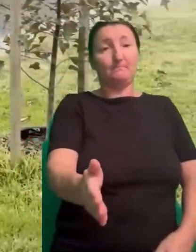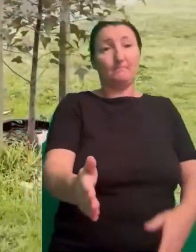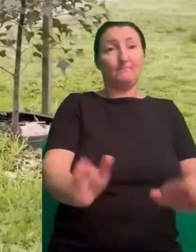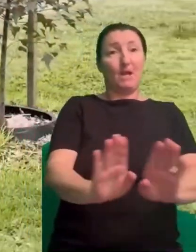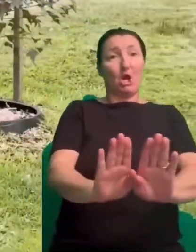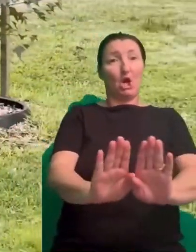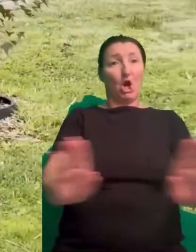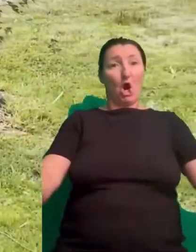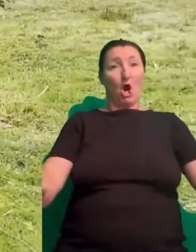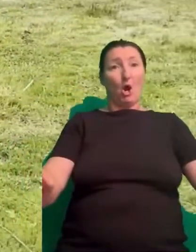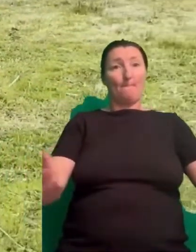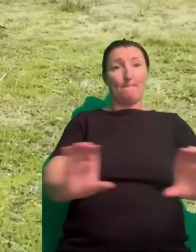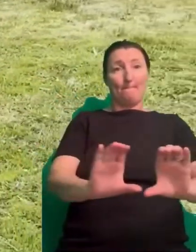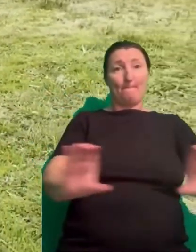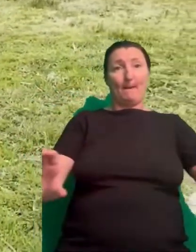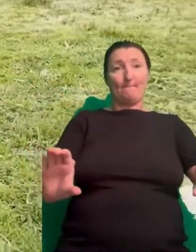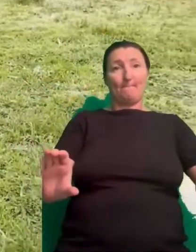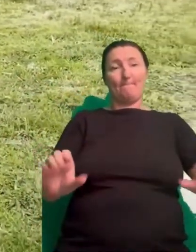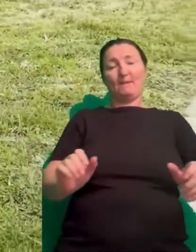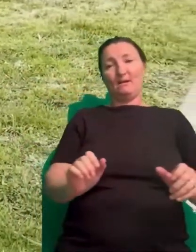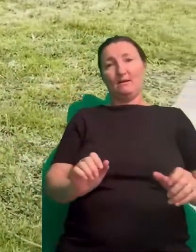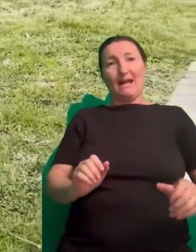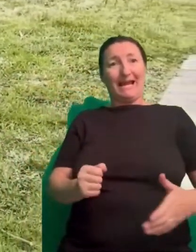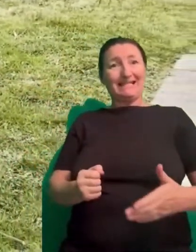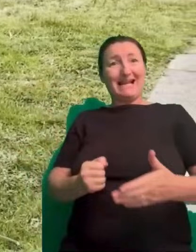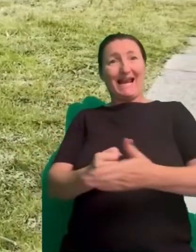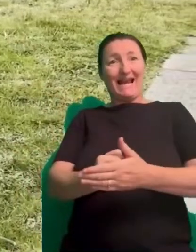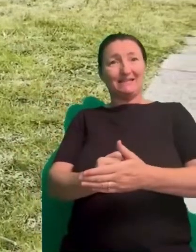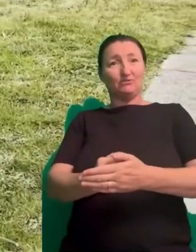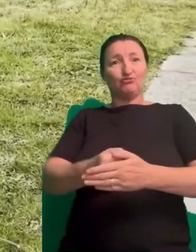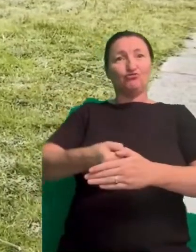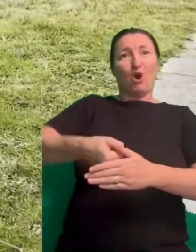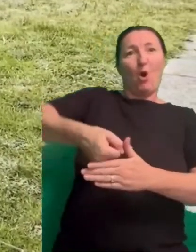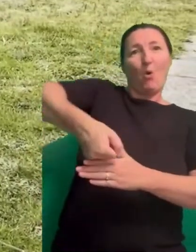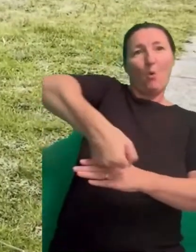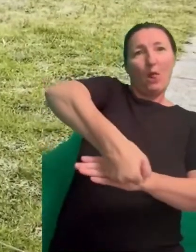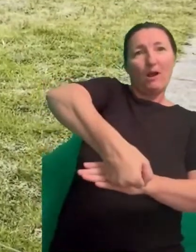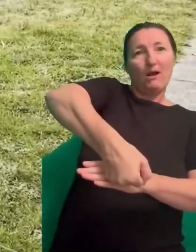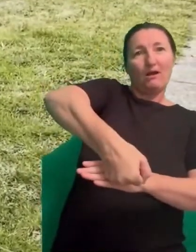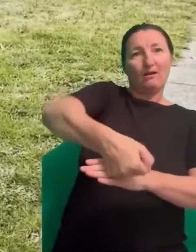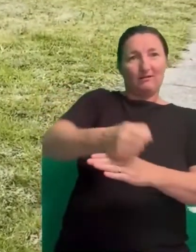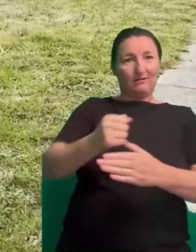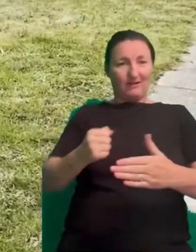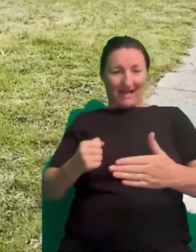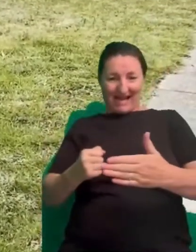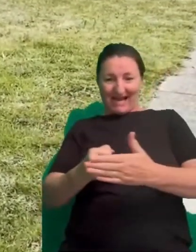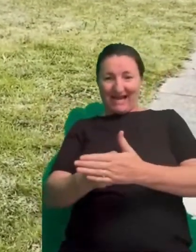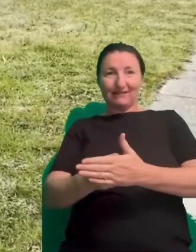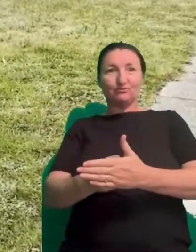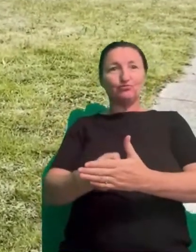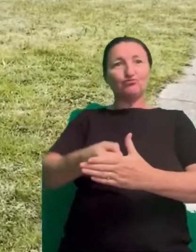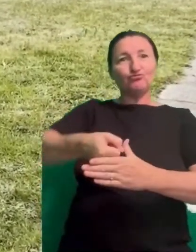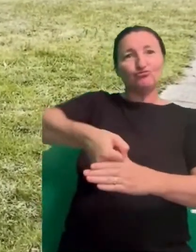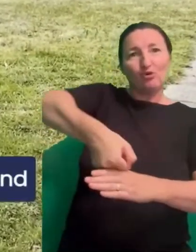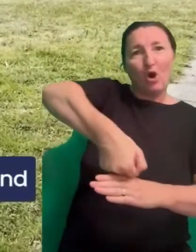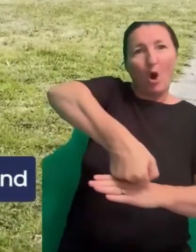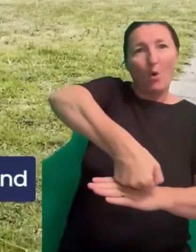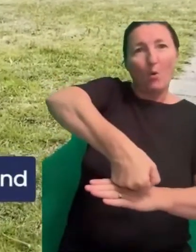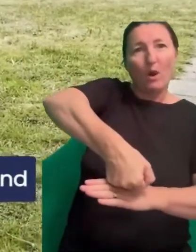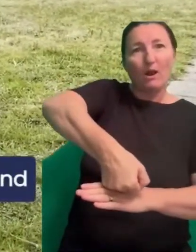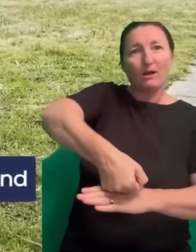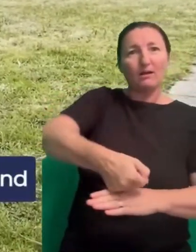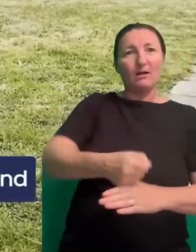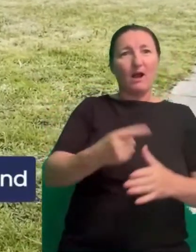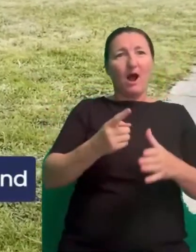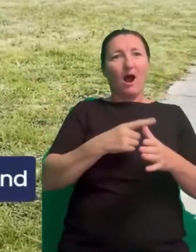like about this is the way it just hits the curb and then rolls up. I'll do that again. It hits the curb and just rolls up the curb. Now